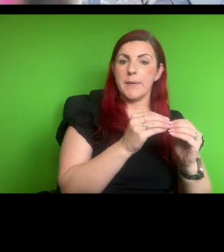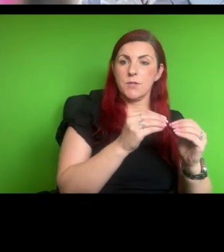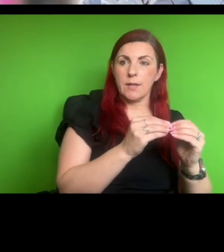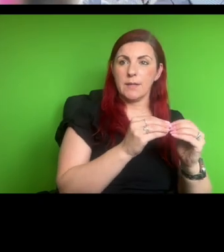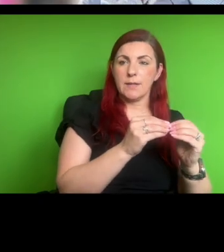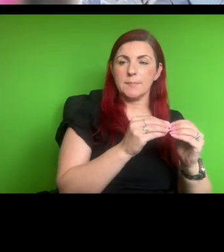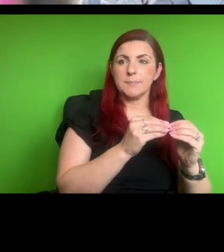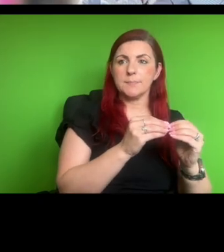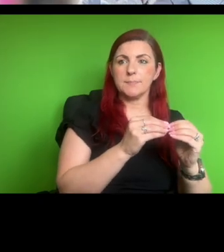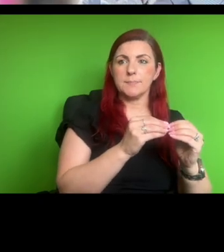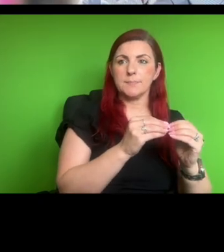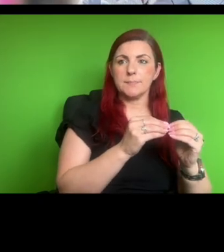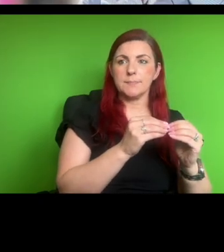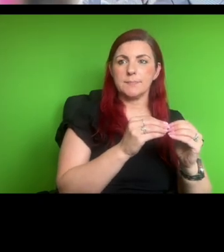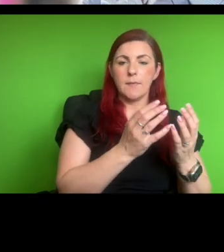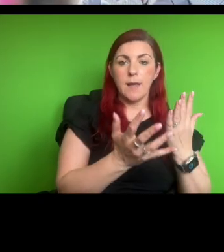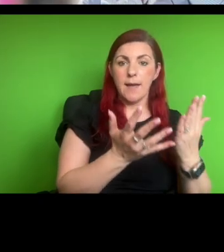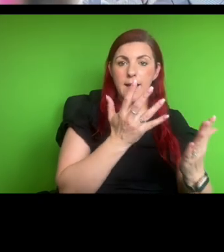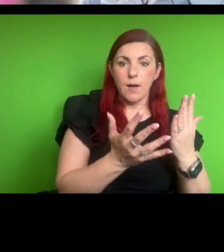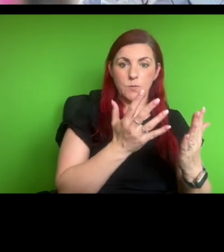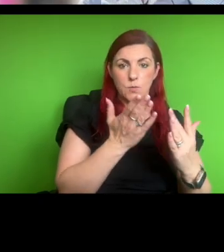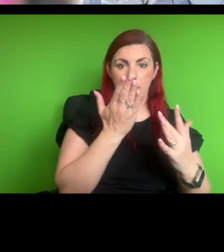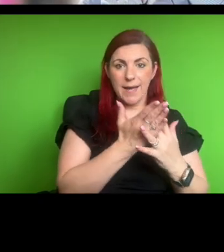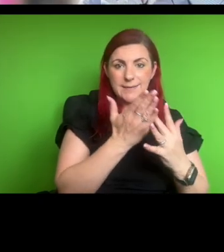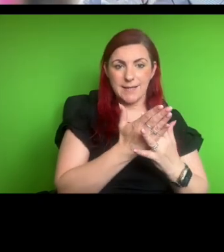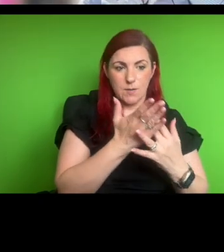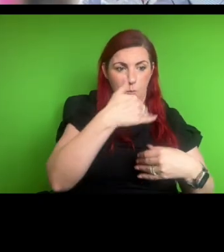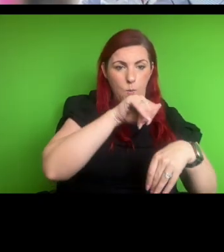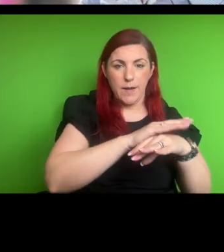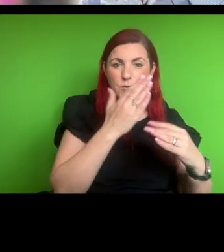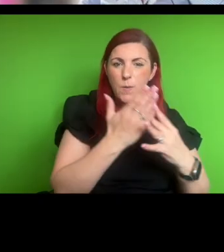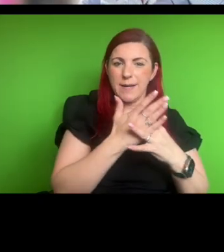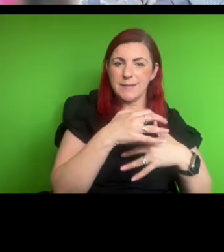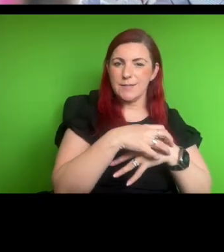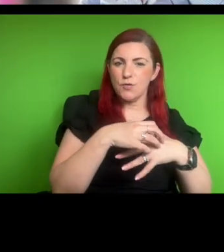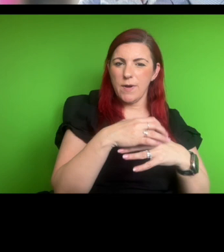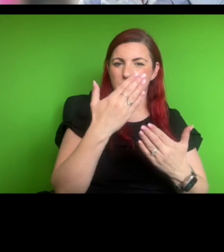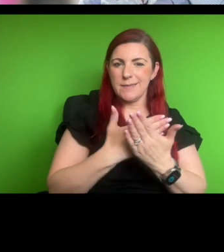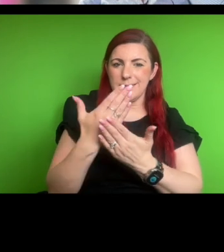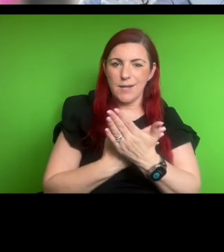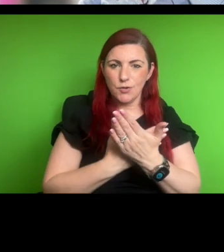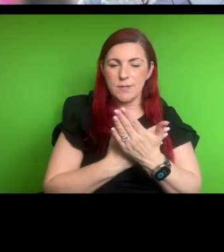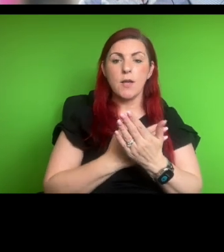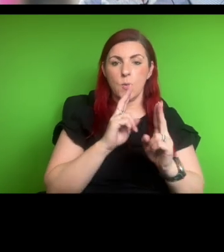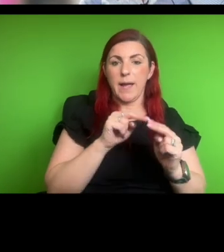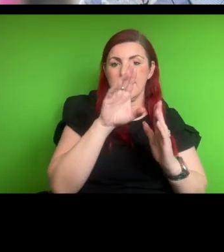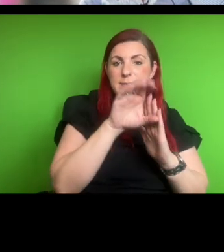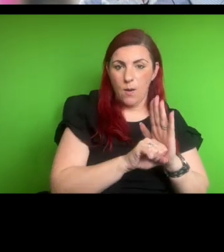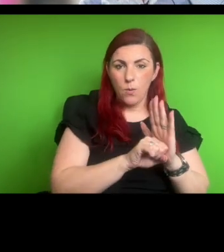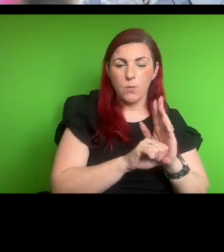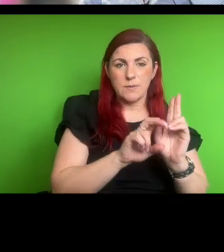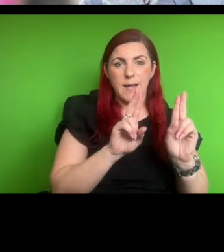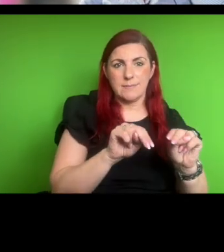how to access these standards, and you can download those standards and get information on the